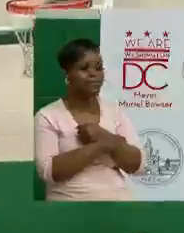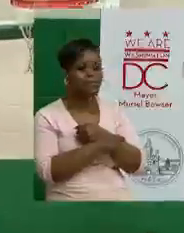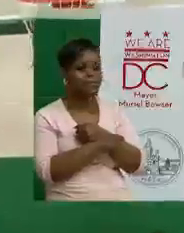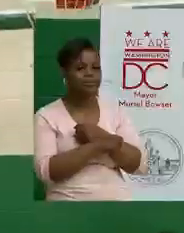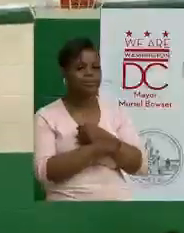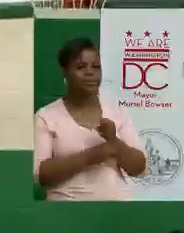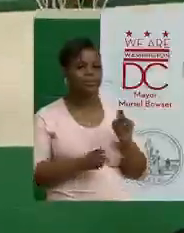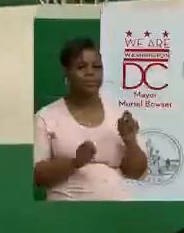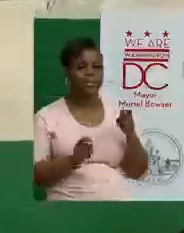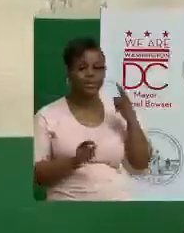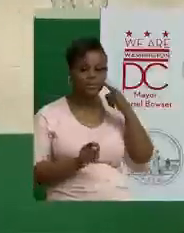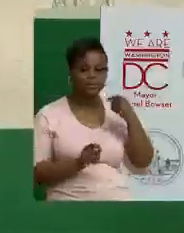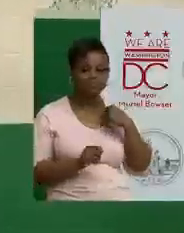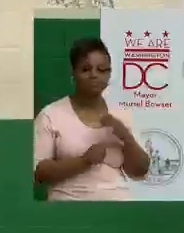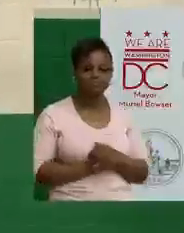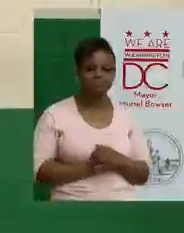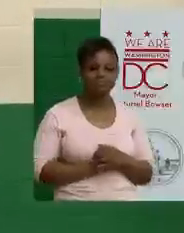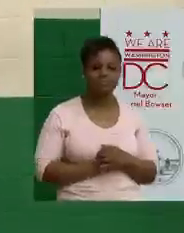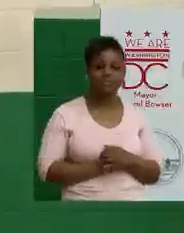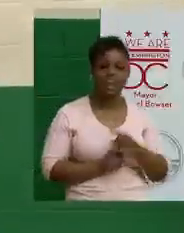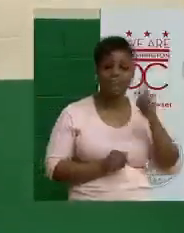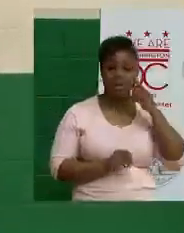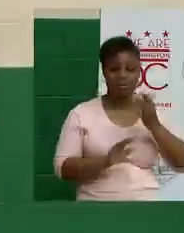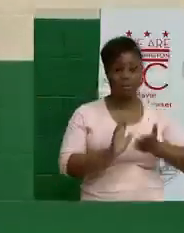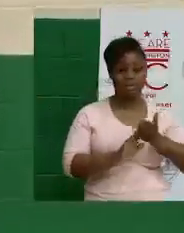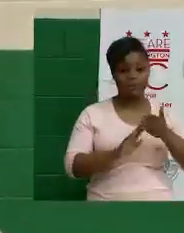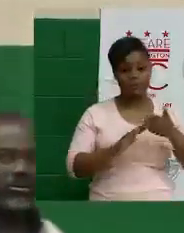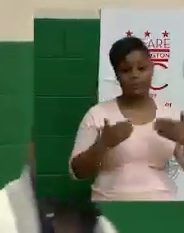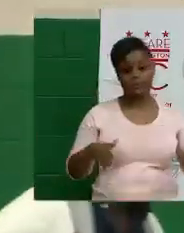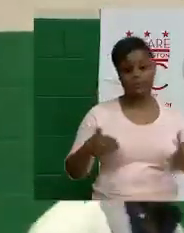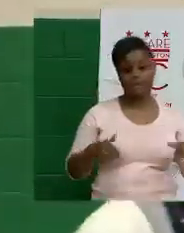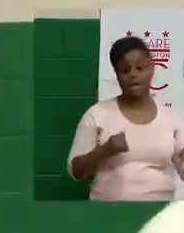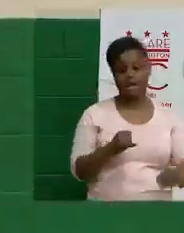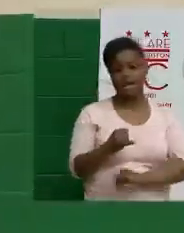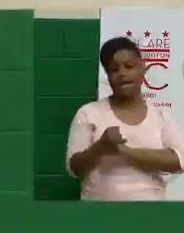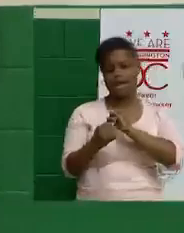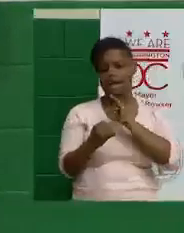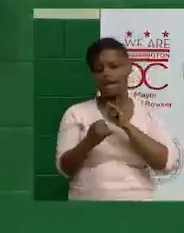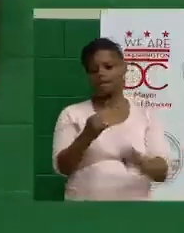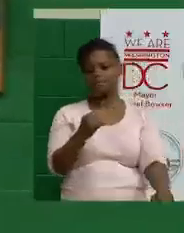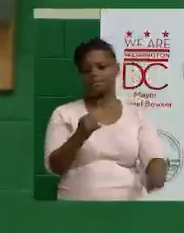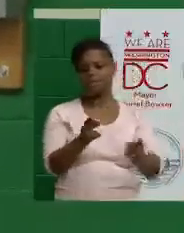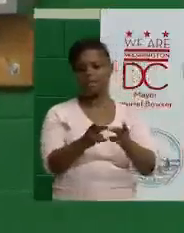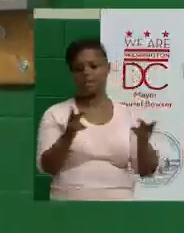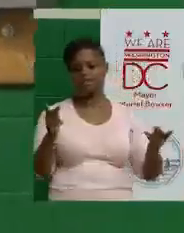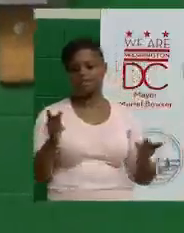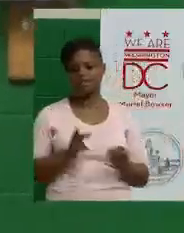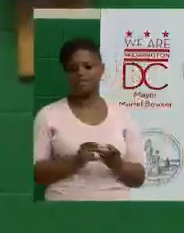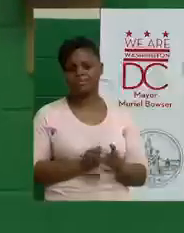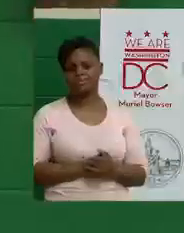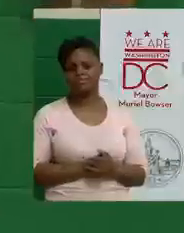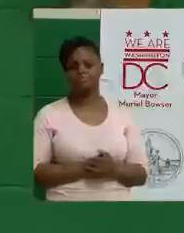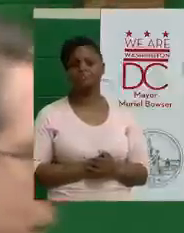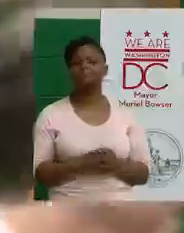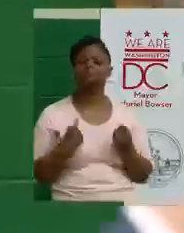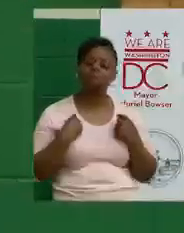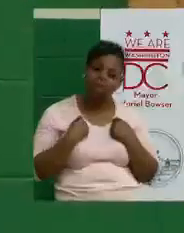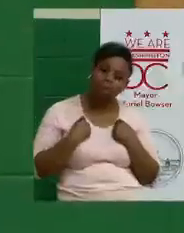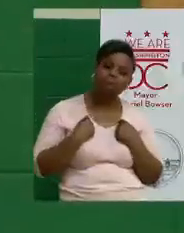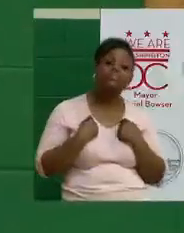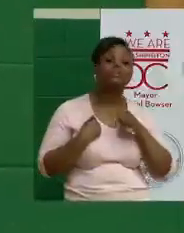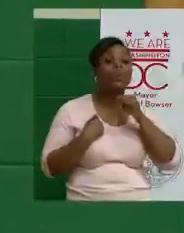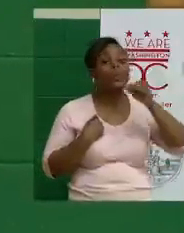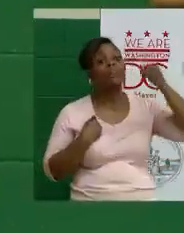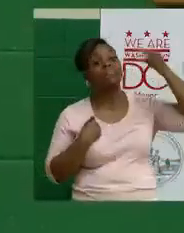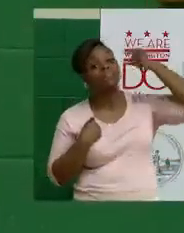I know I have my work cut out for me because government operations was in the last place. Now, I'm not necessarily going to